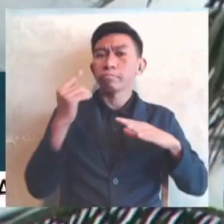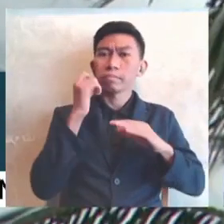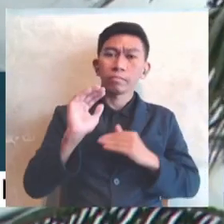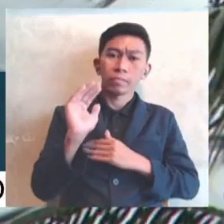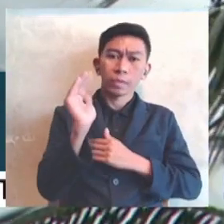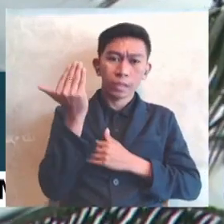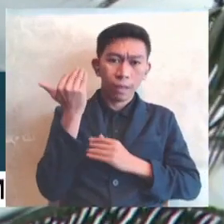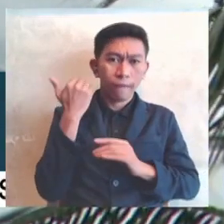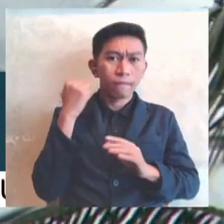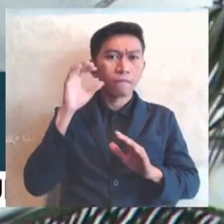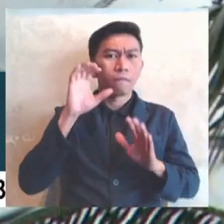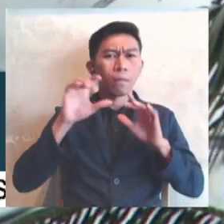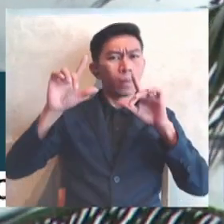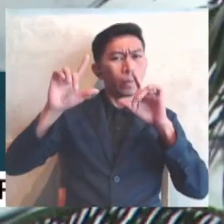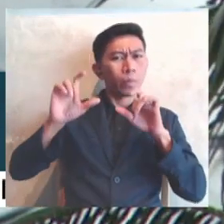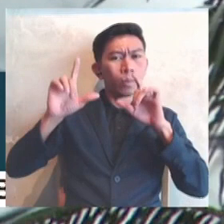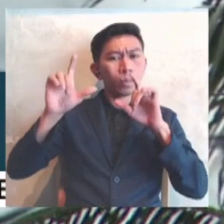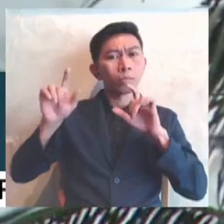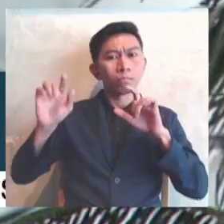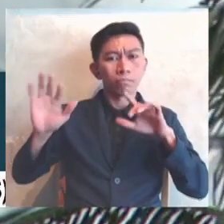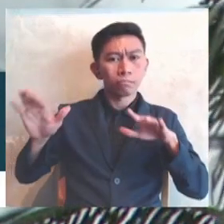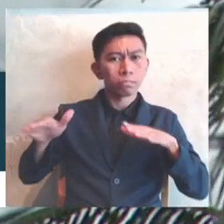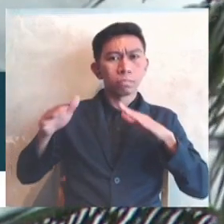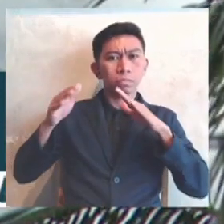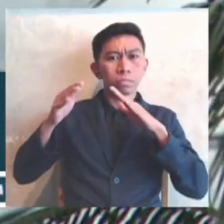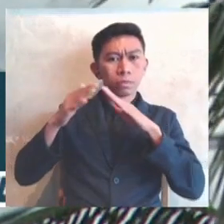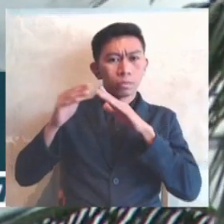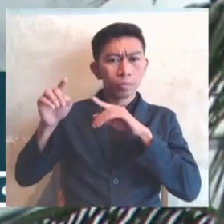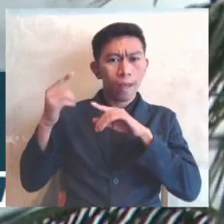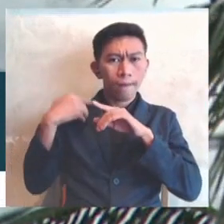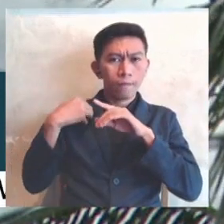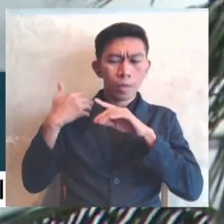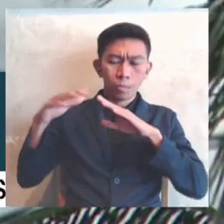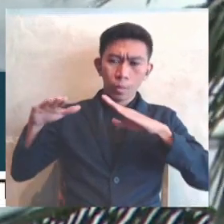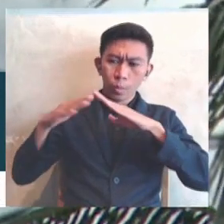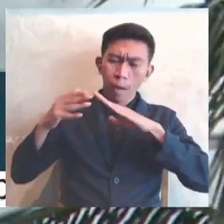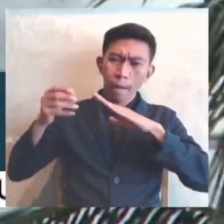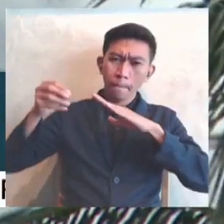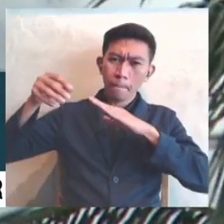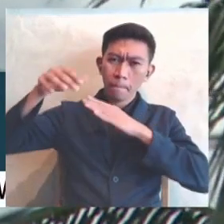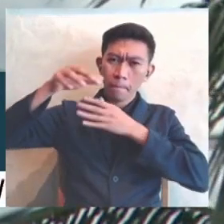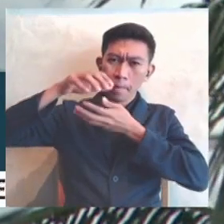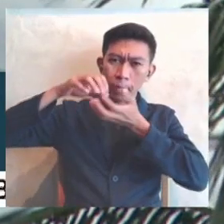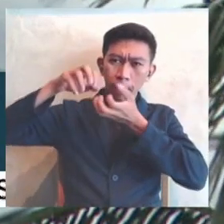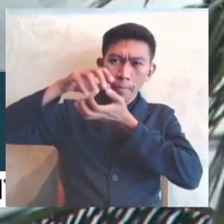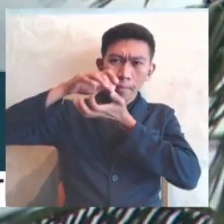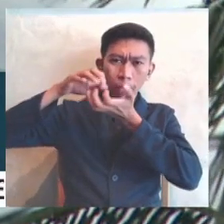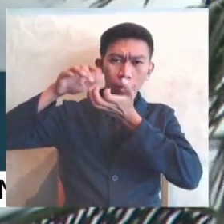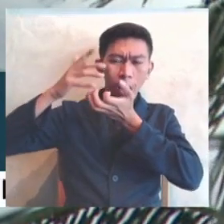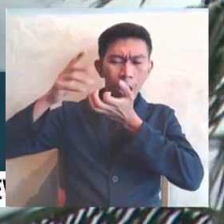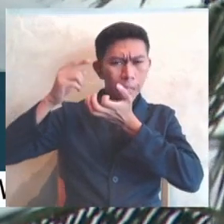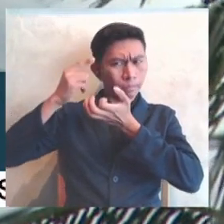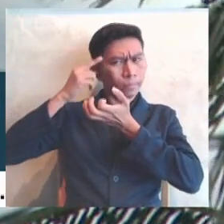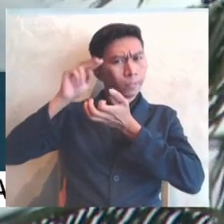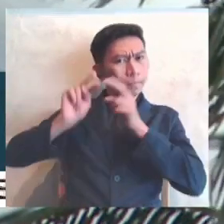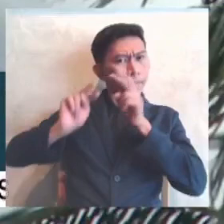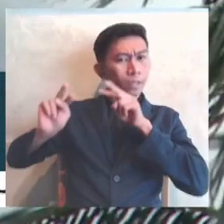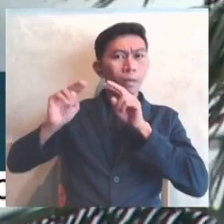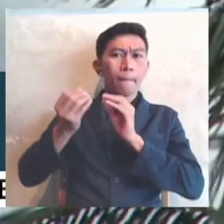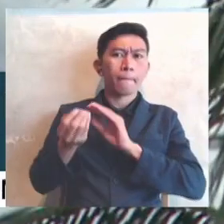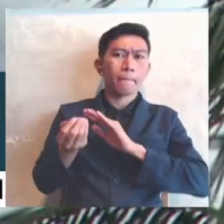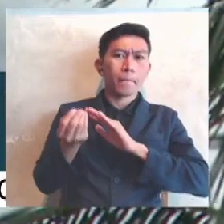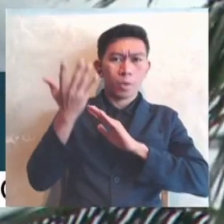Mayon volcano is seen with a cauliflower-like plume above it and appears to have exploded. But according to Dr. Paul